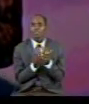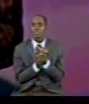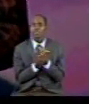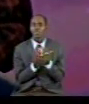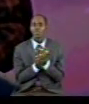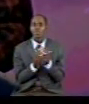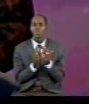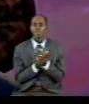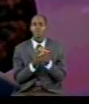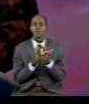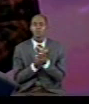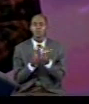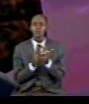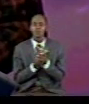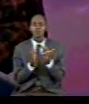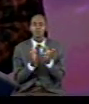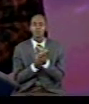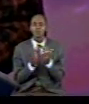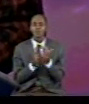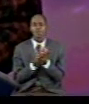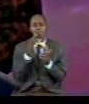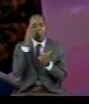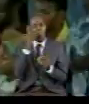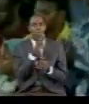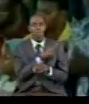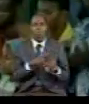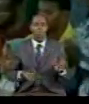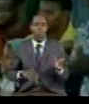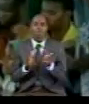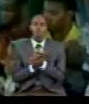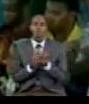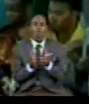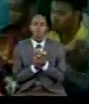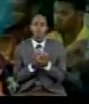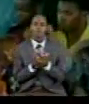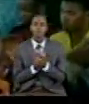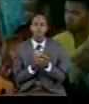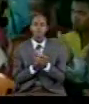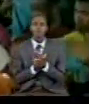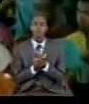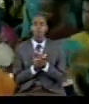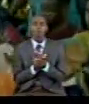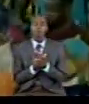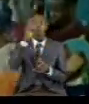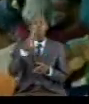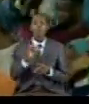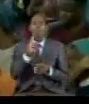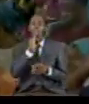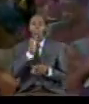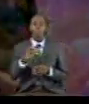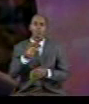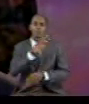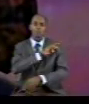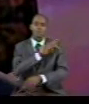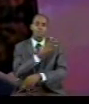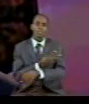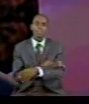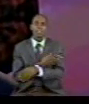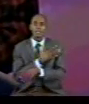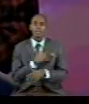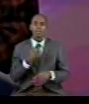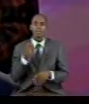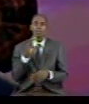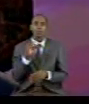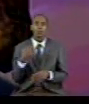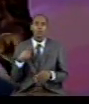Put your hands together for the Lord. God is mighty. And so we listen